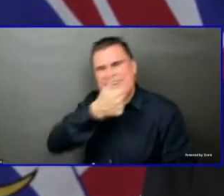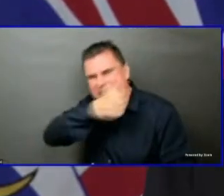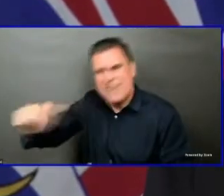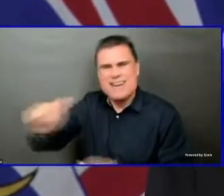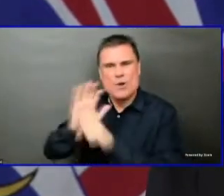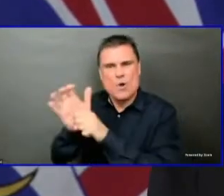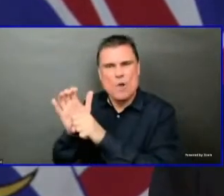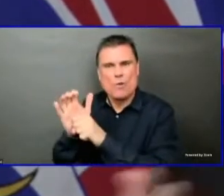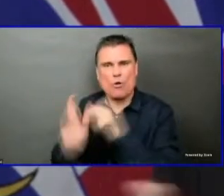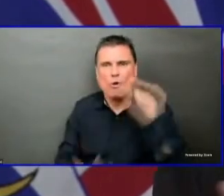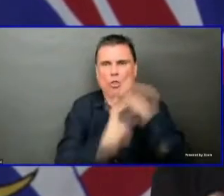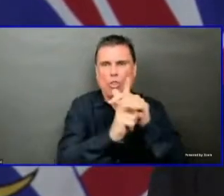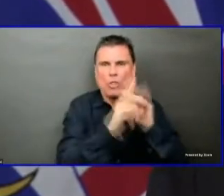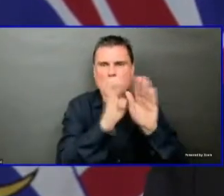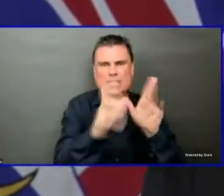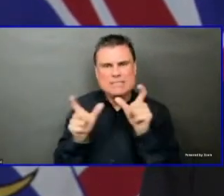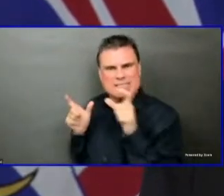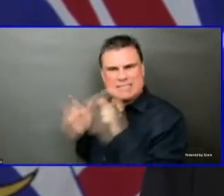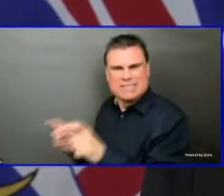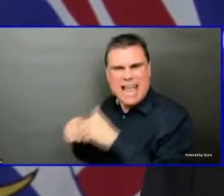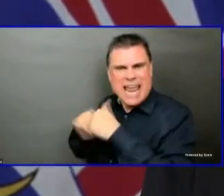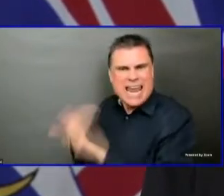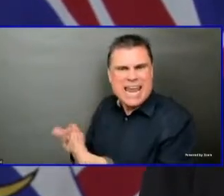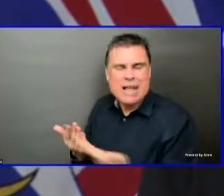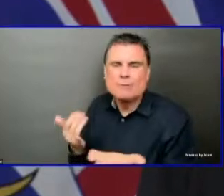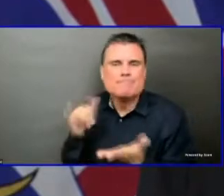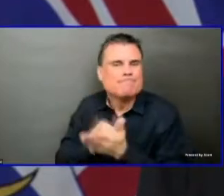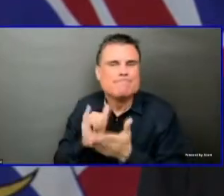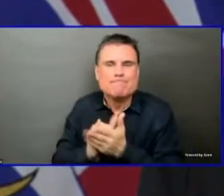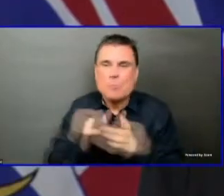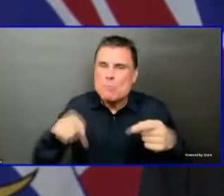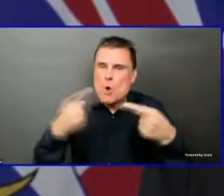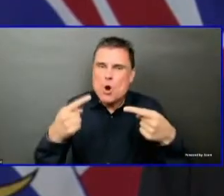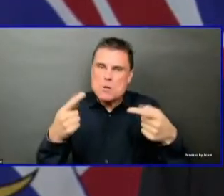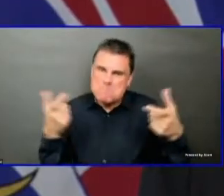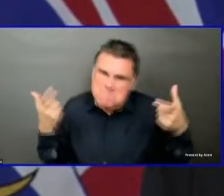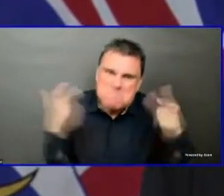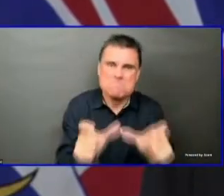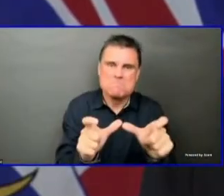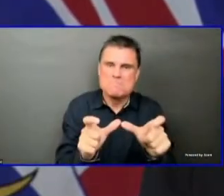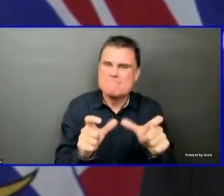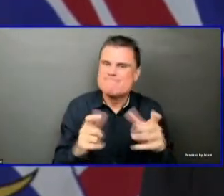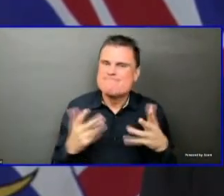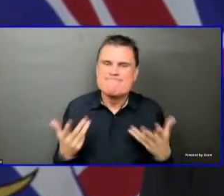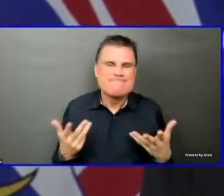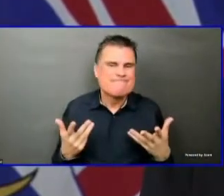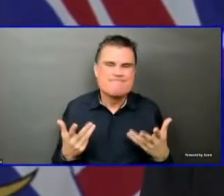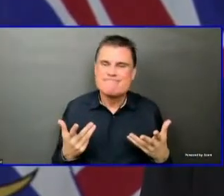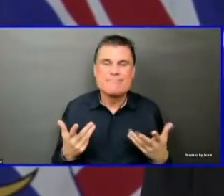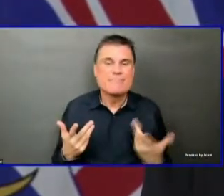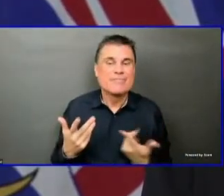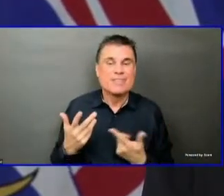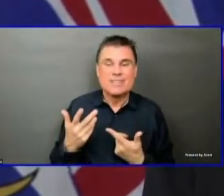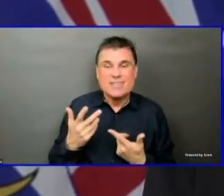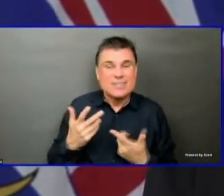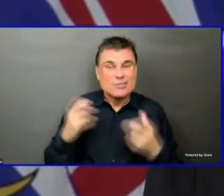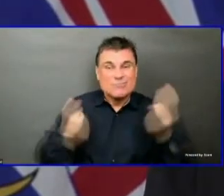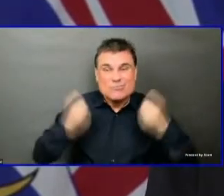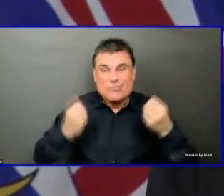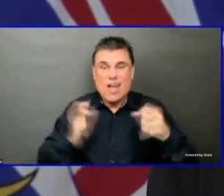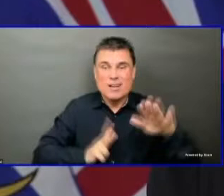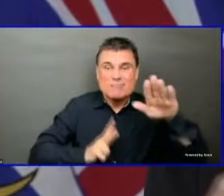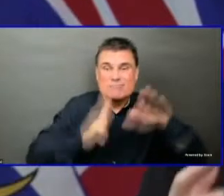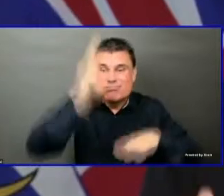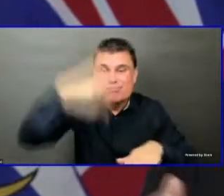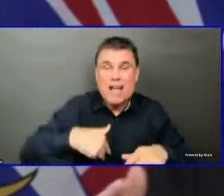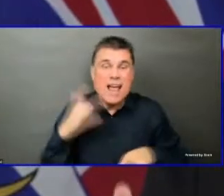traffic, primarily truck traffic back and forth, especially from California. So we are in discussions with the federal government about how